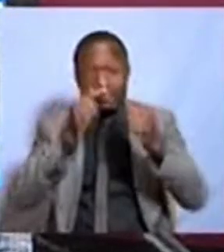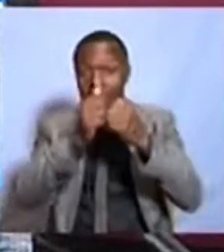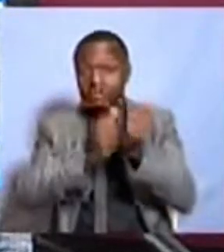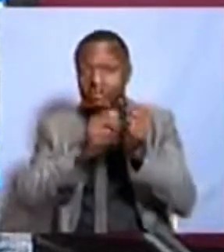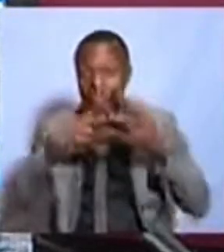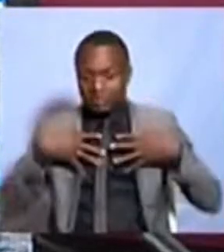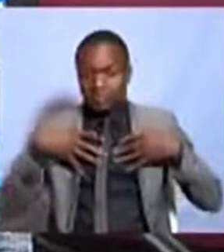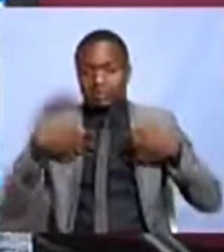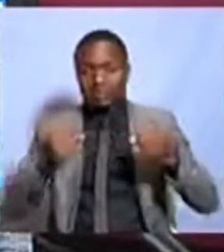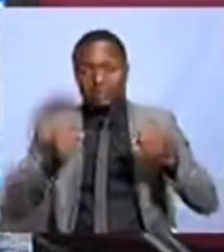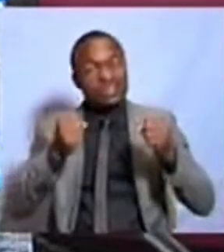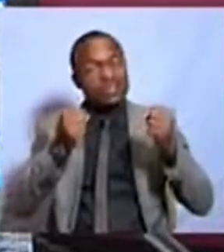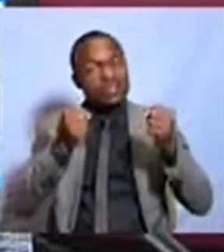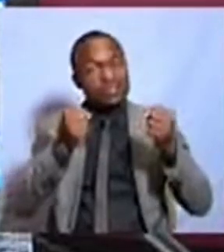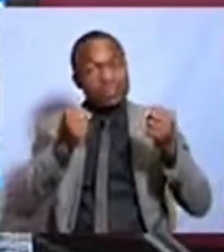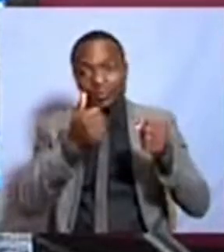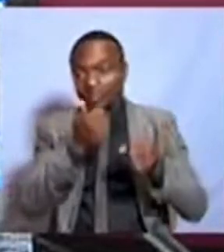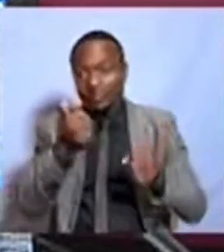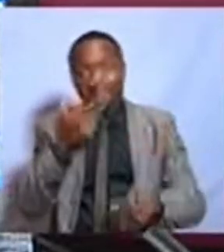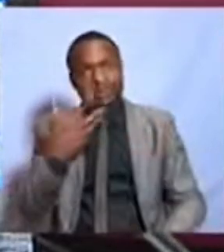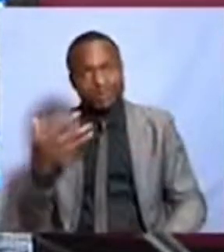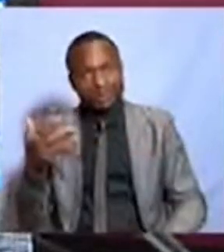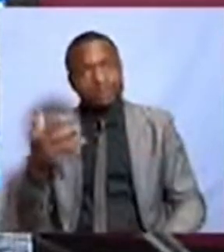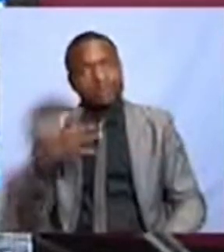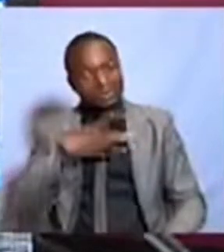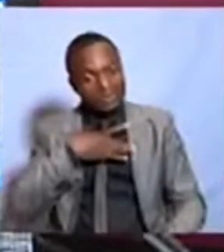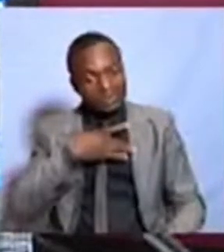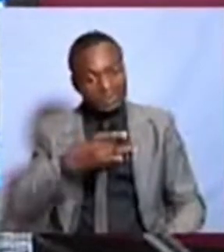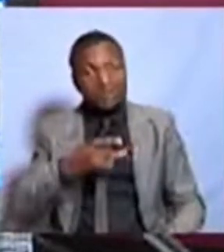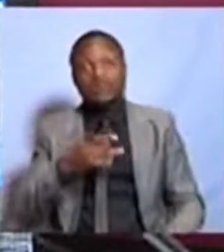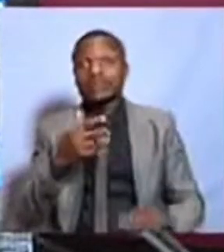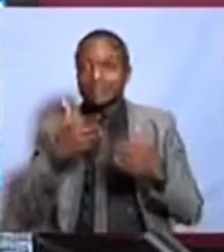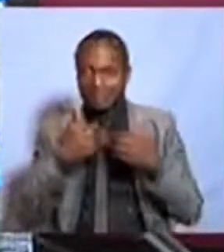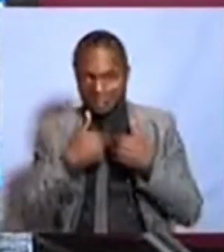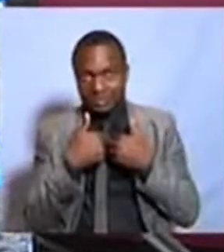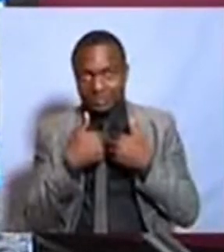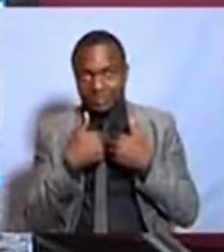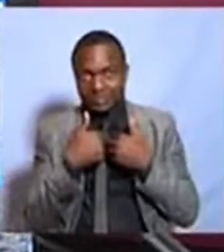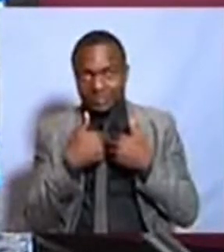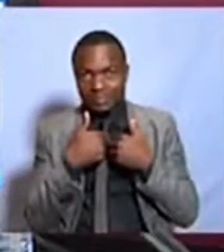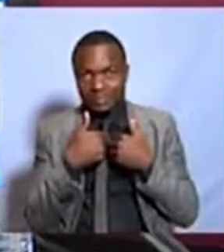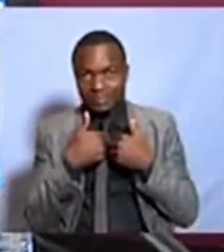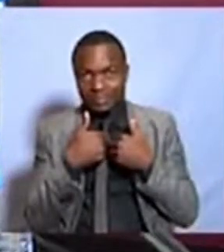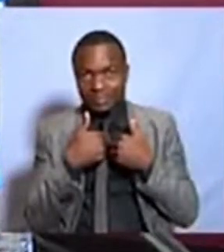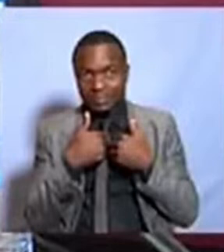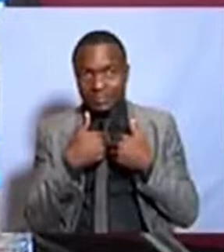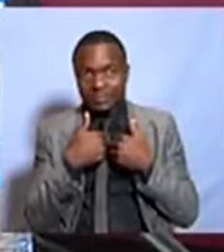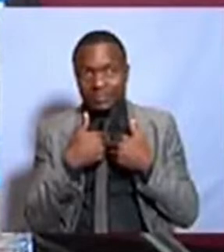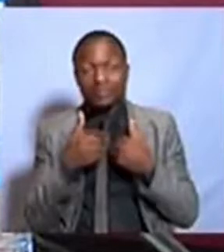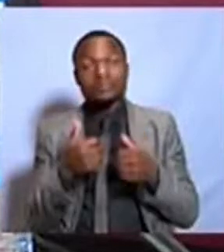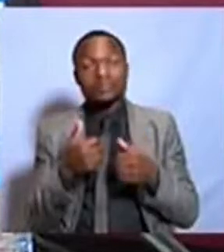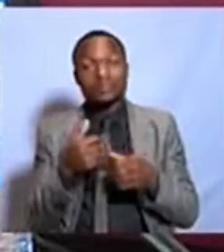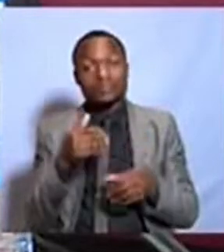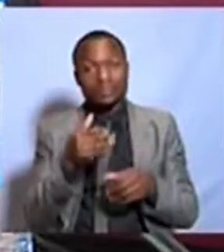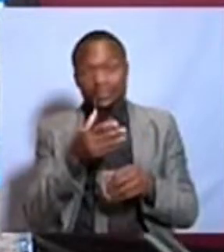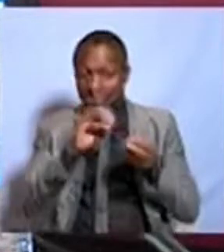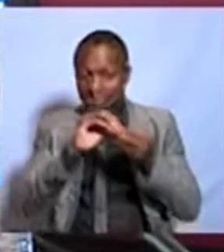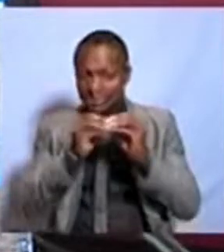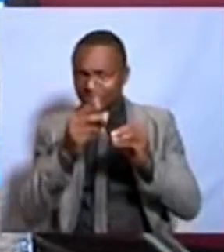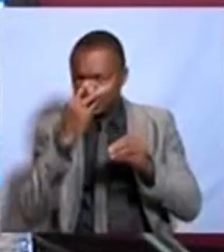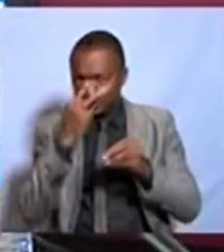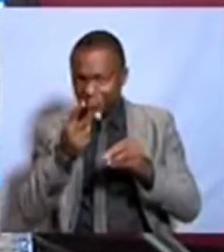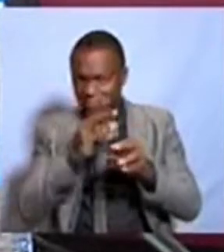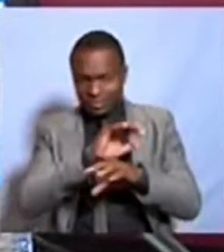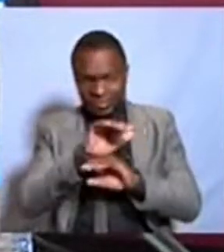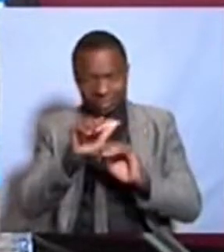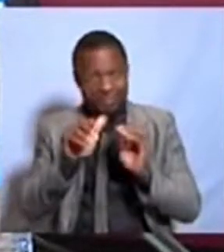speaks to a lot of other issues, and we would have loved to have that an in-depth look at the whole